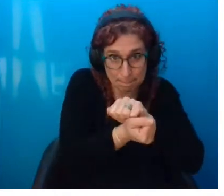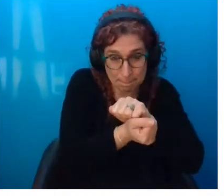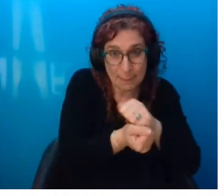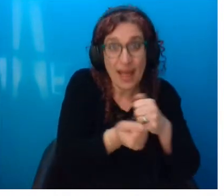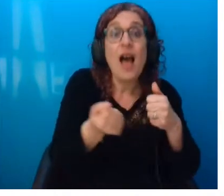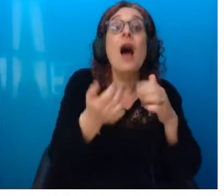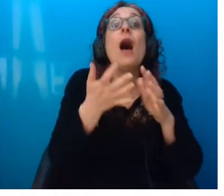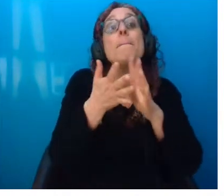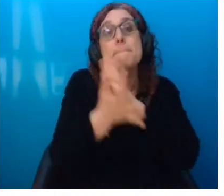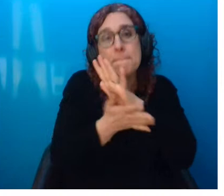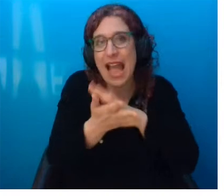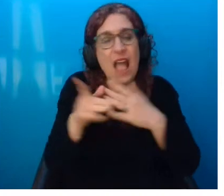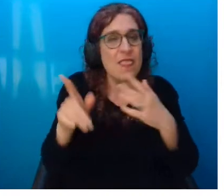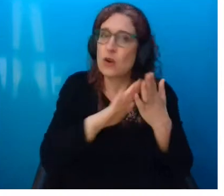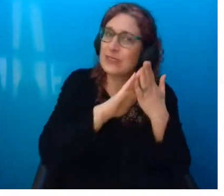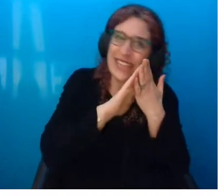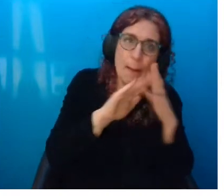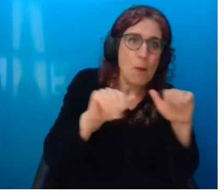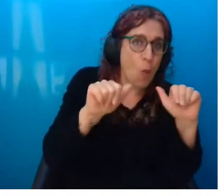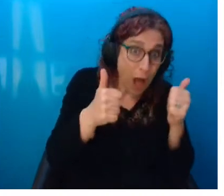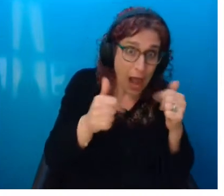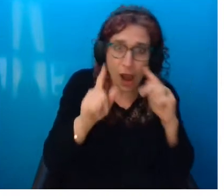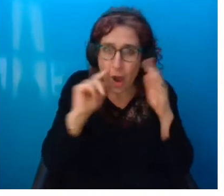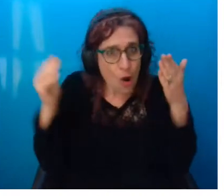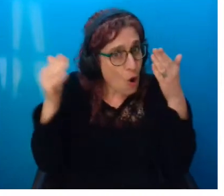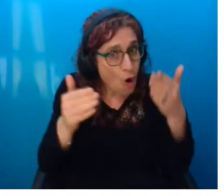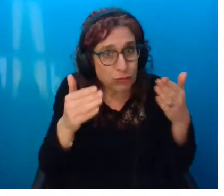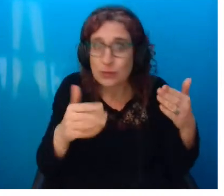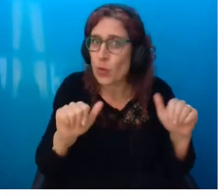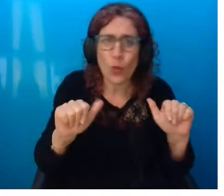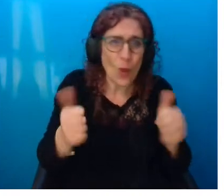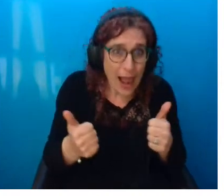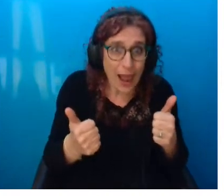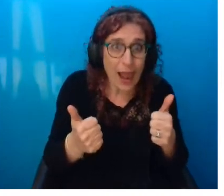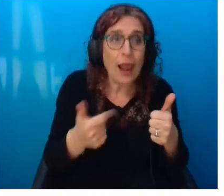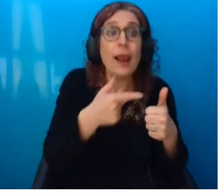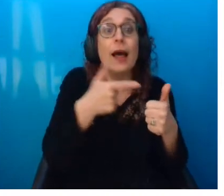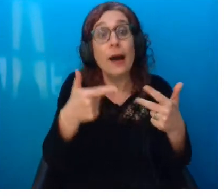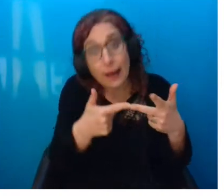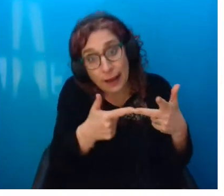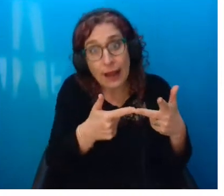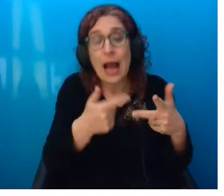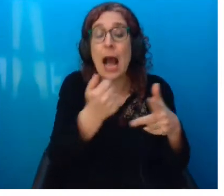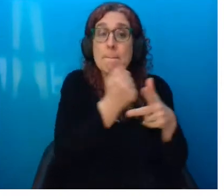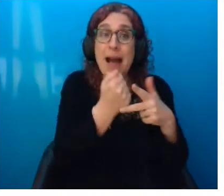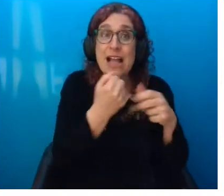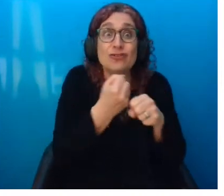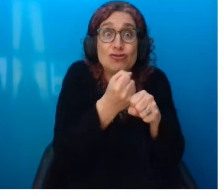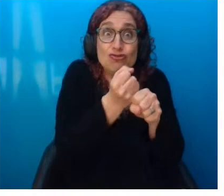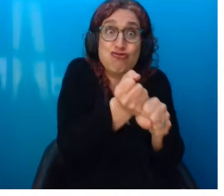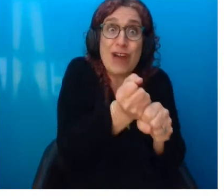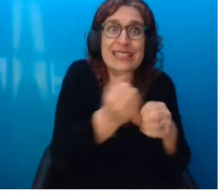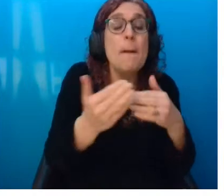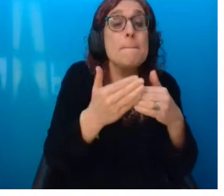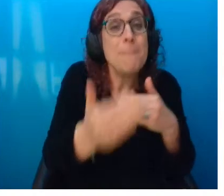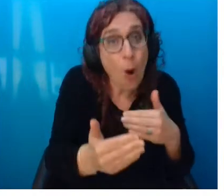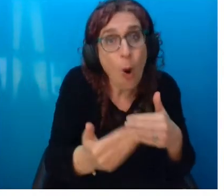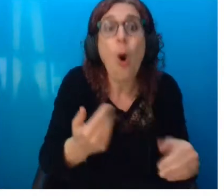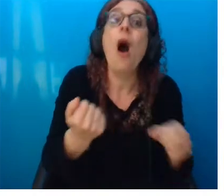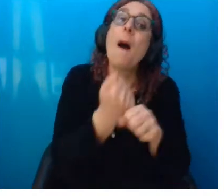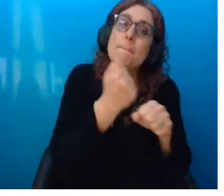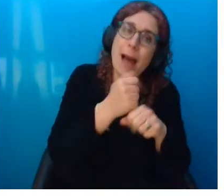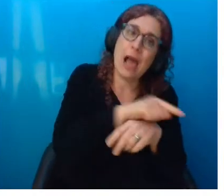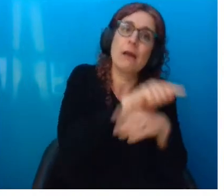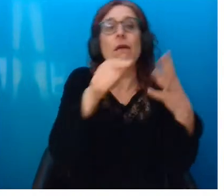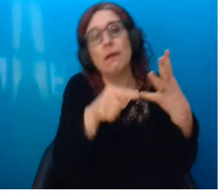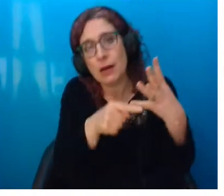can't concentrate properly, the stress builds, and their symptoms are worse with their